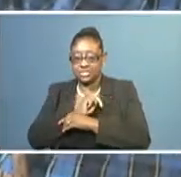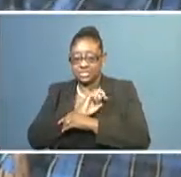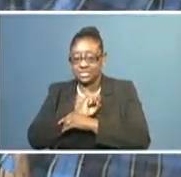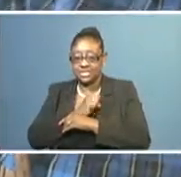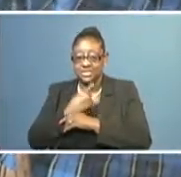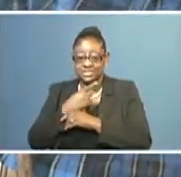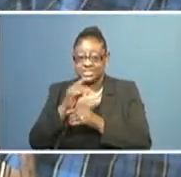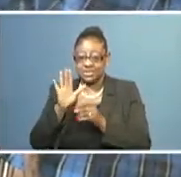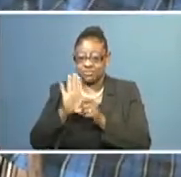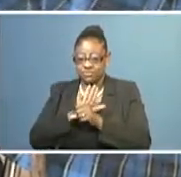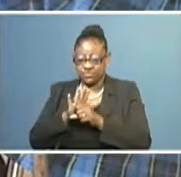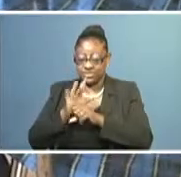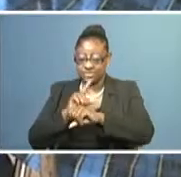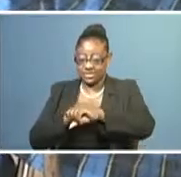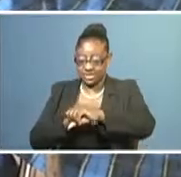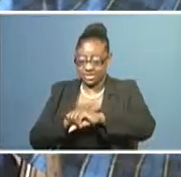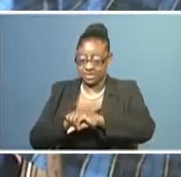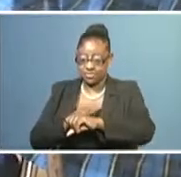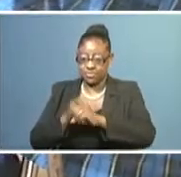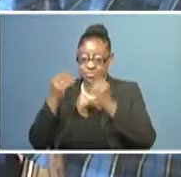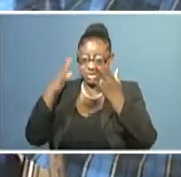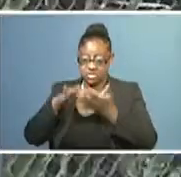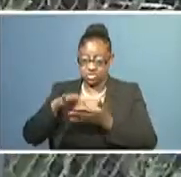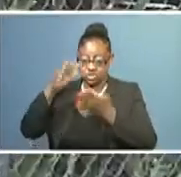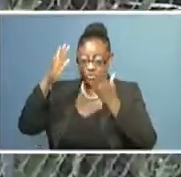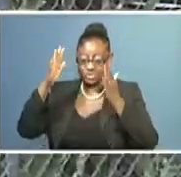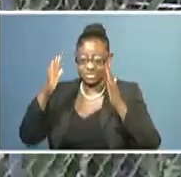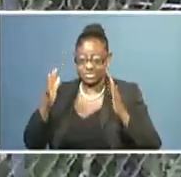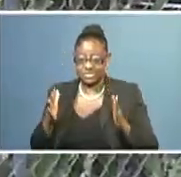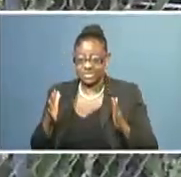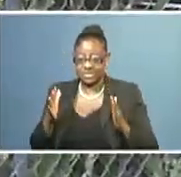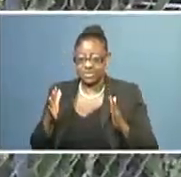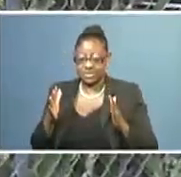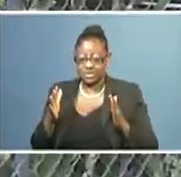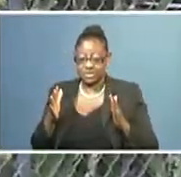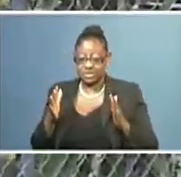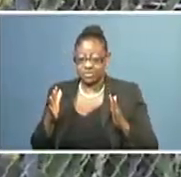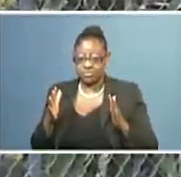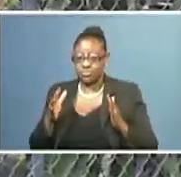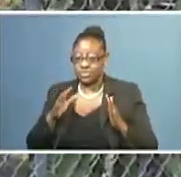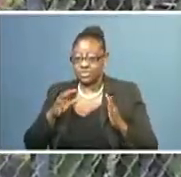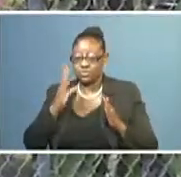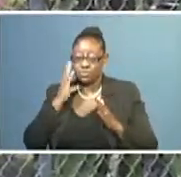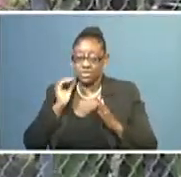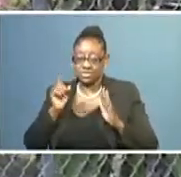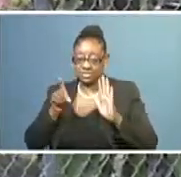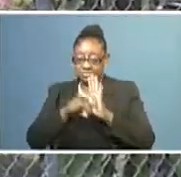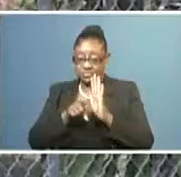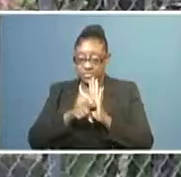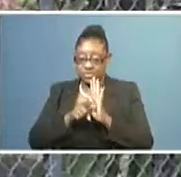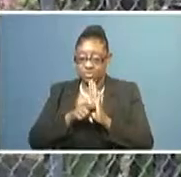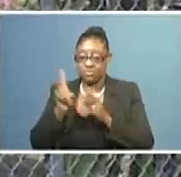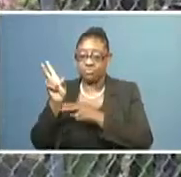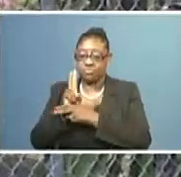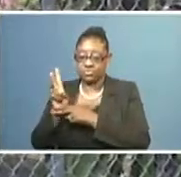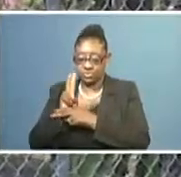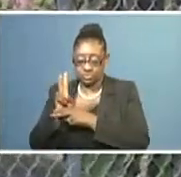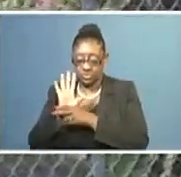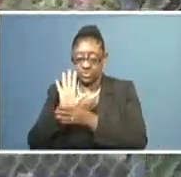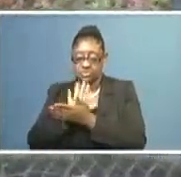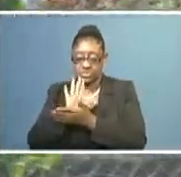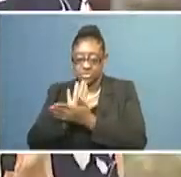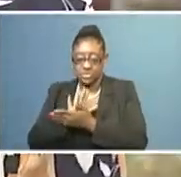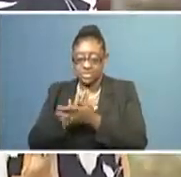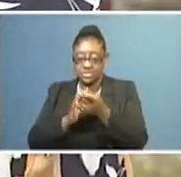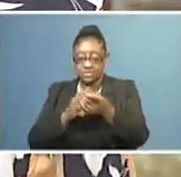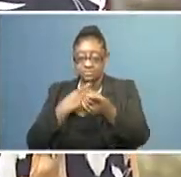in full-time session, as many students, she says, were being negatively impacted by the virtual online platform. There